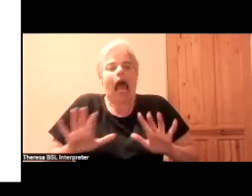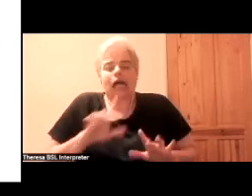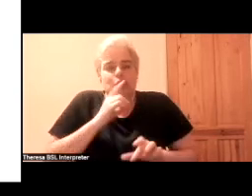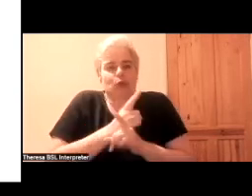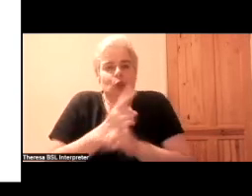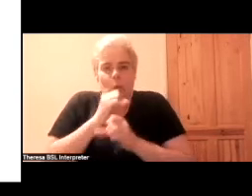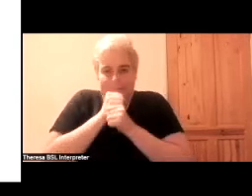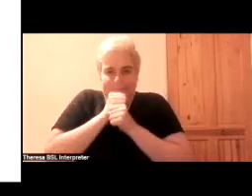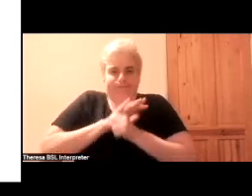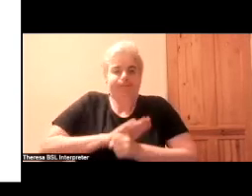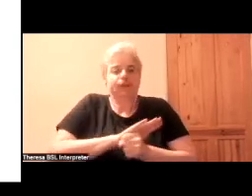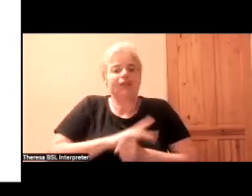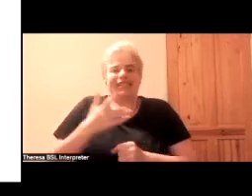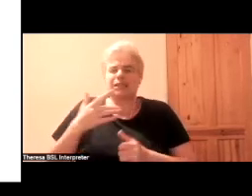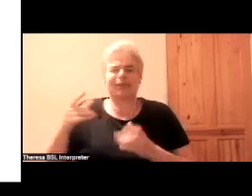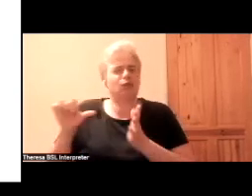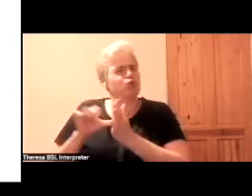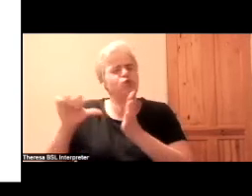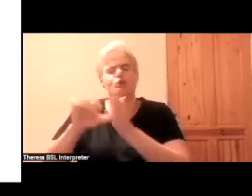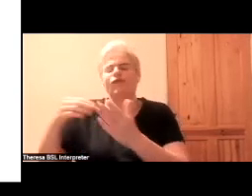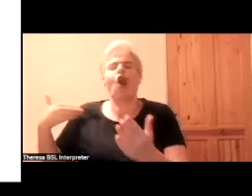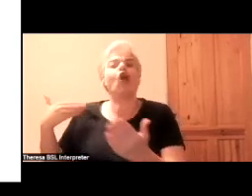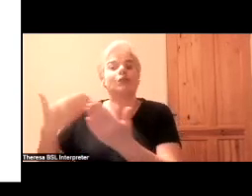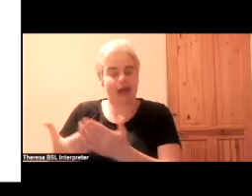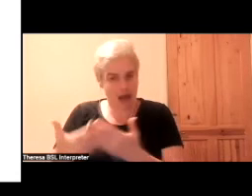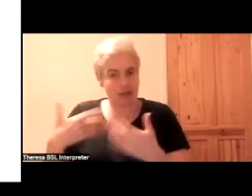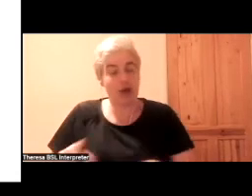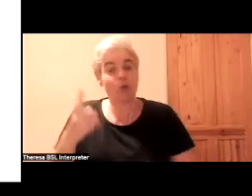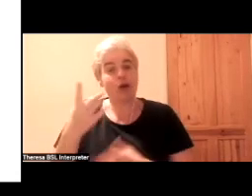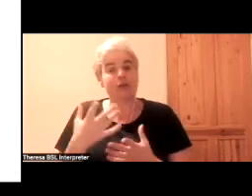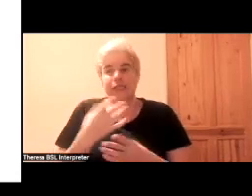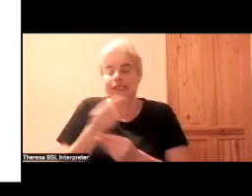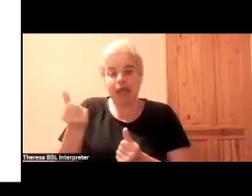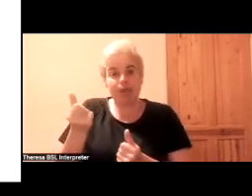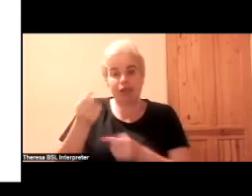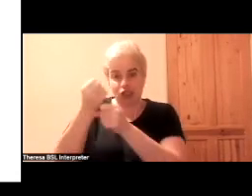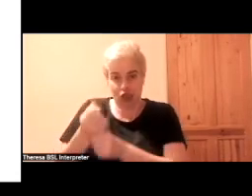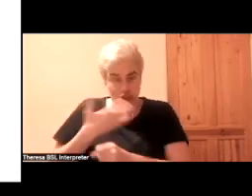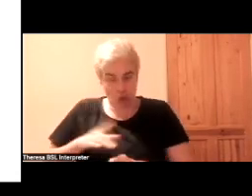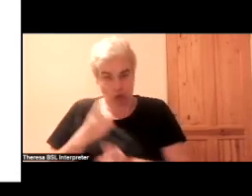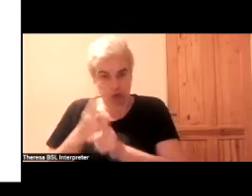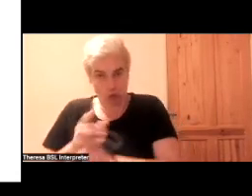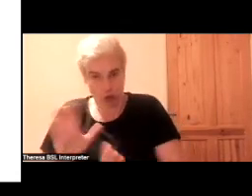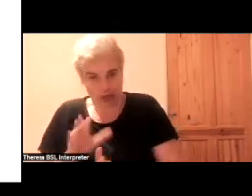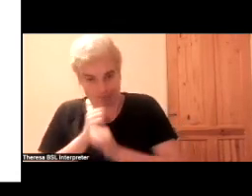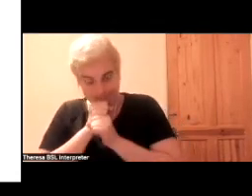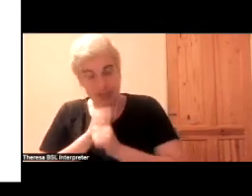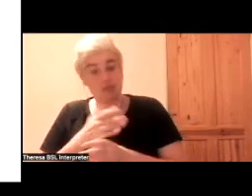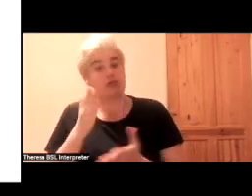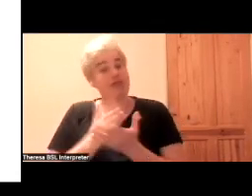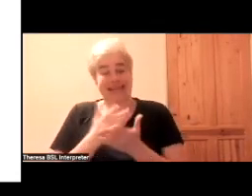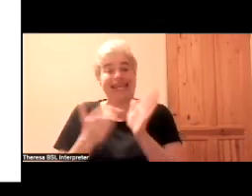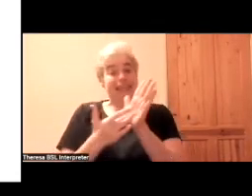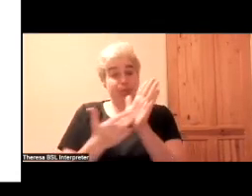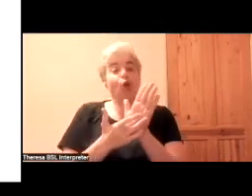This has been a vexed issue for a long time, and one which some in the church don't like to discuss. but frankly, it